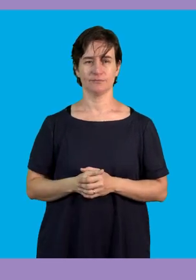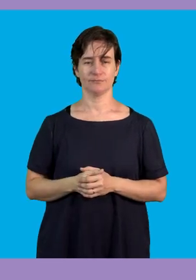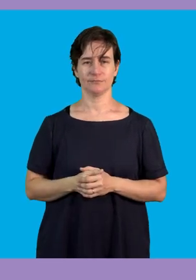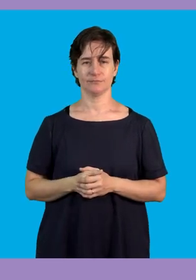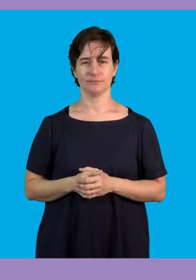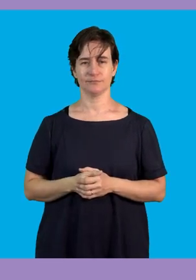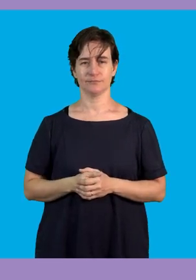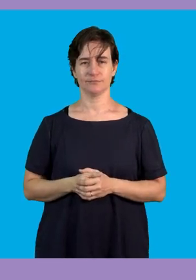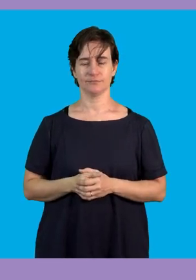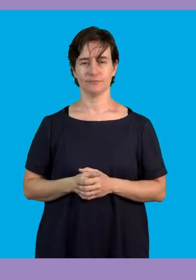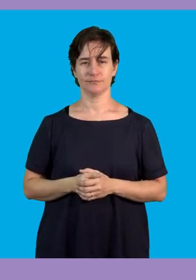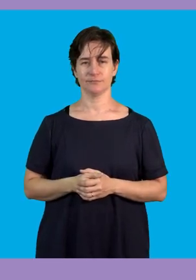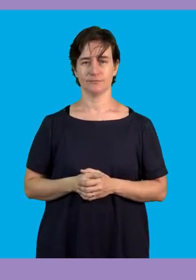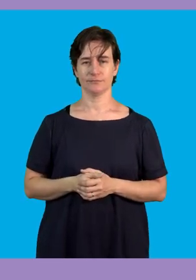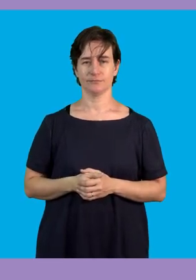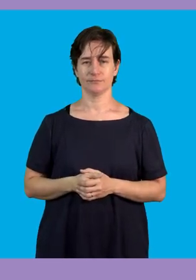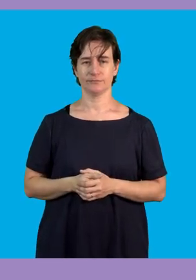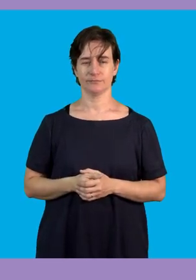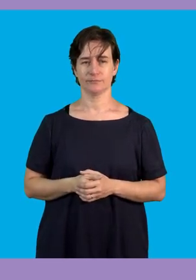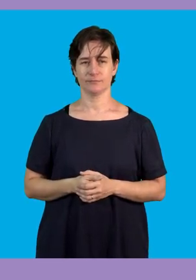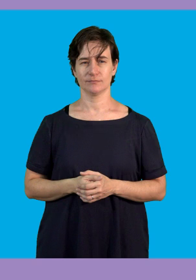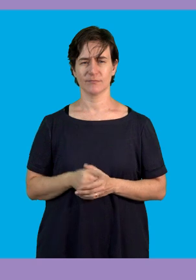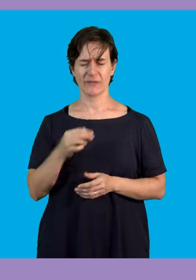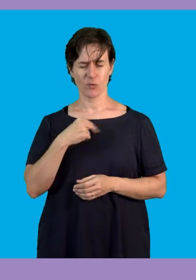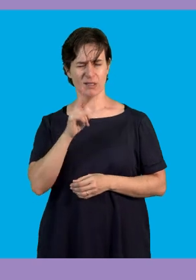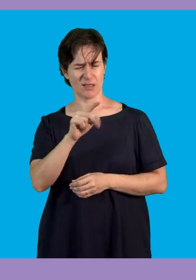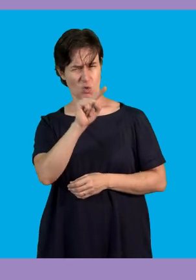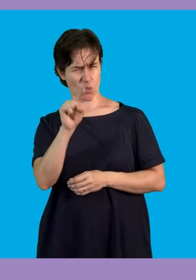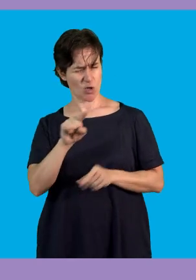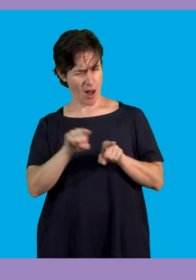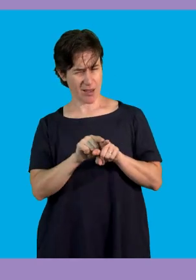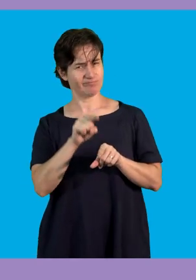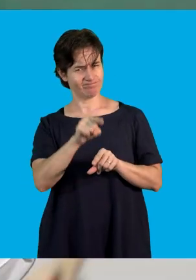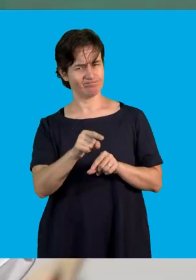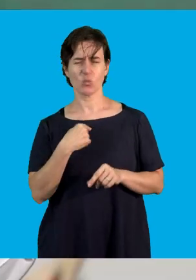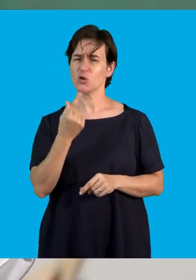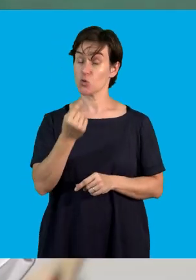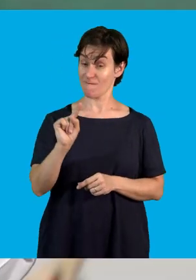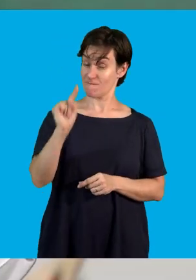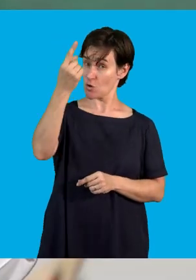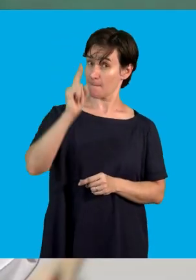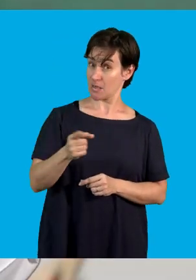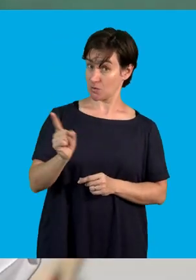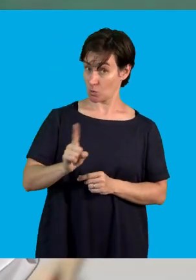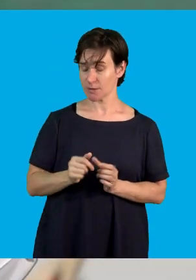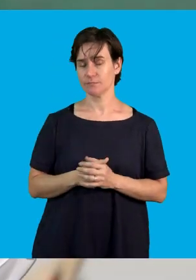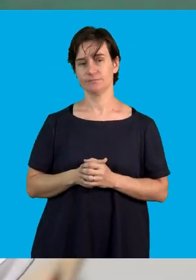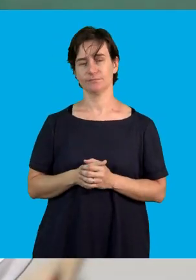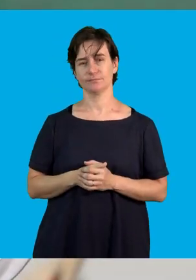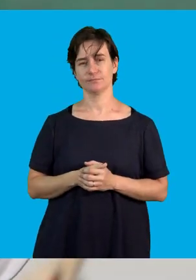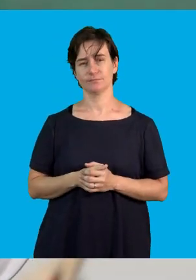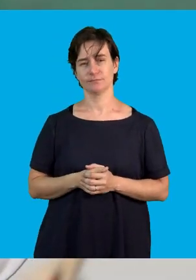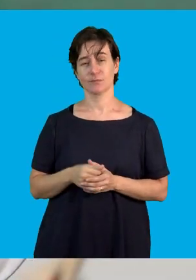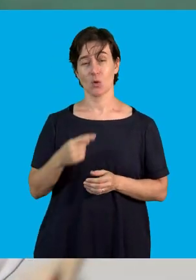monomial, a single term. When we have a question like that, first thing that we do is we ensure that